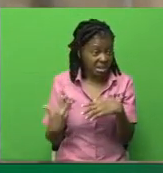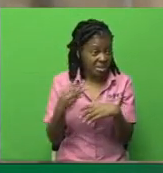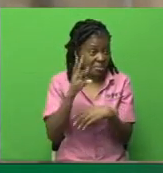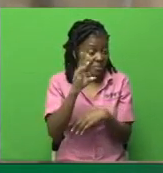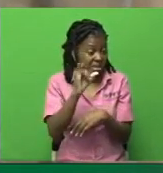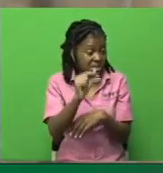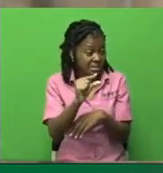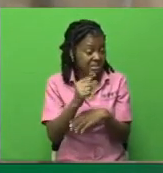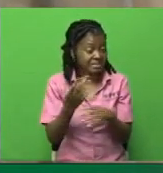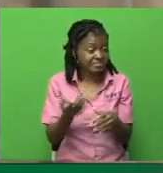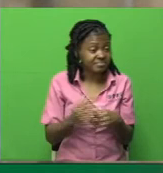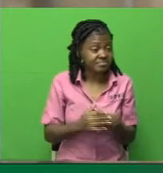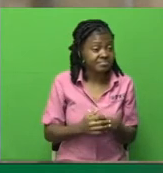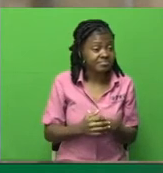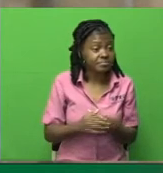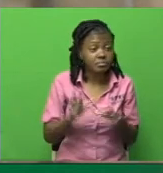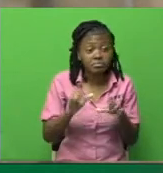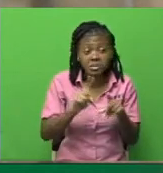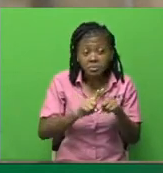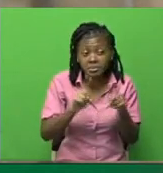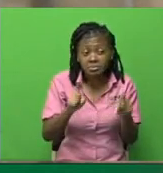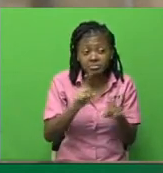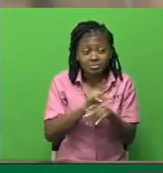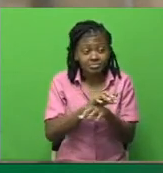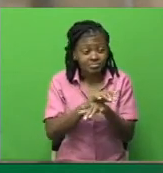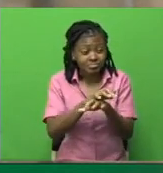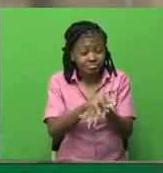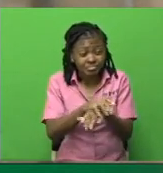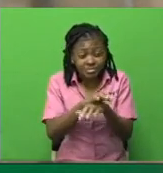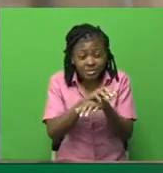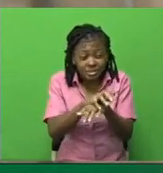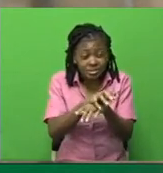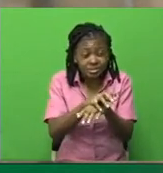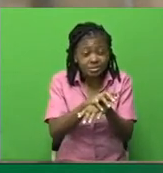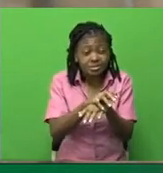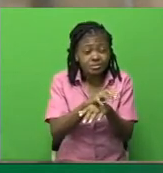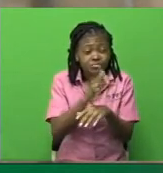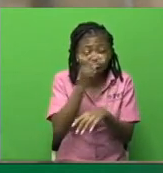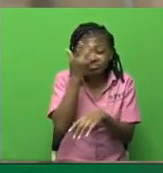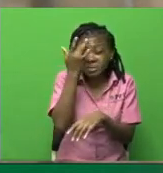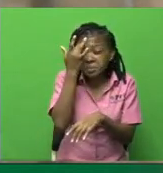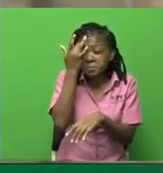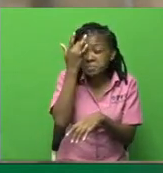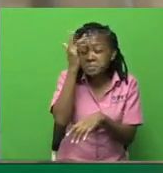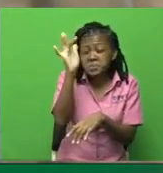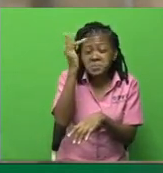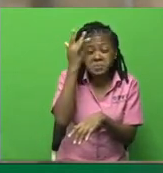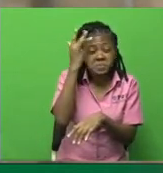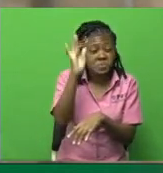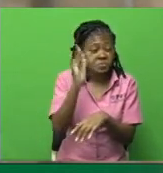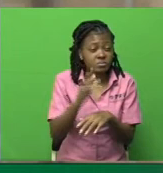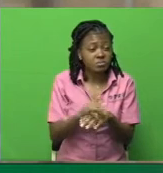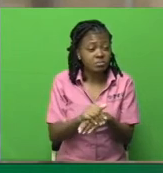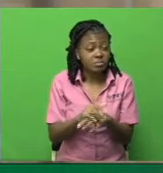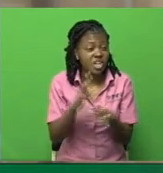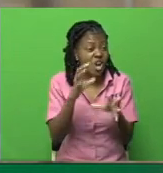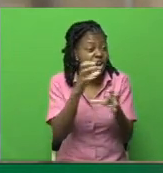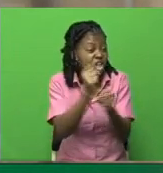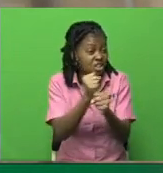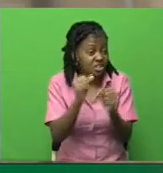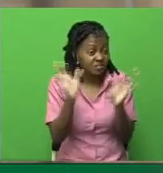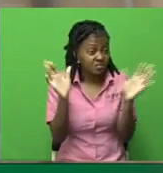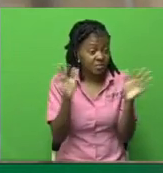but the cunning spider who trapped a spider who is web of death seduction and manipulation